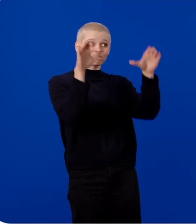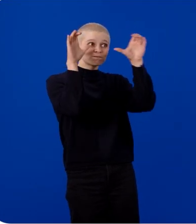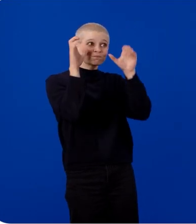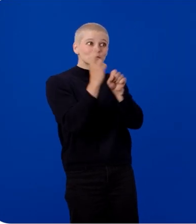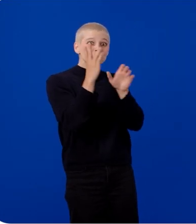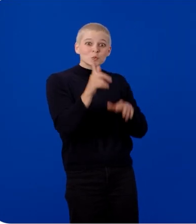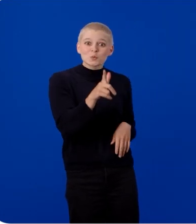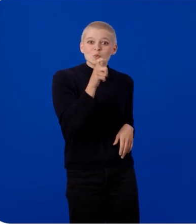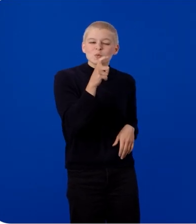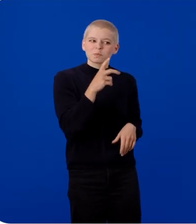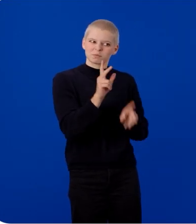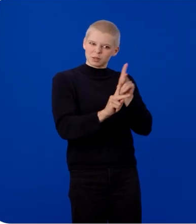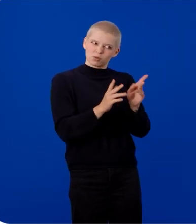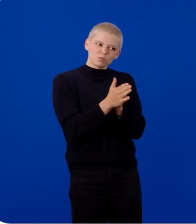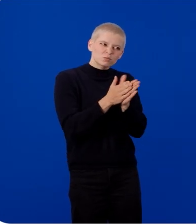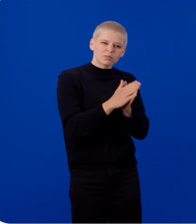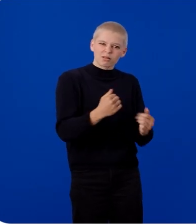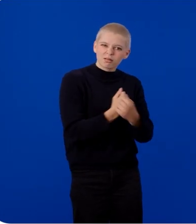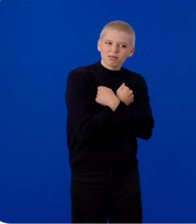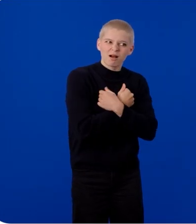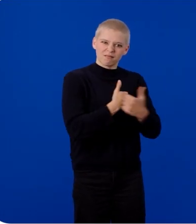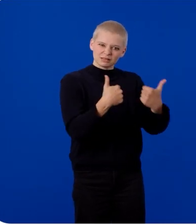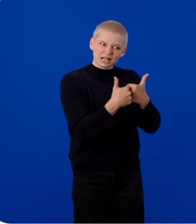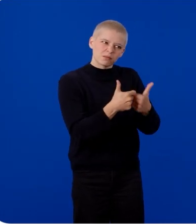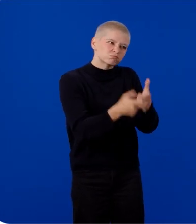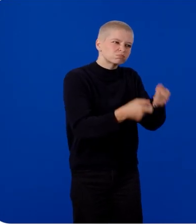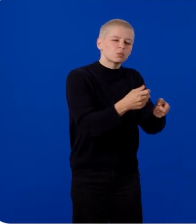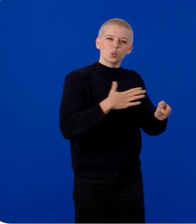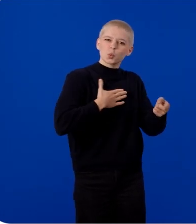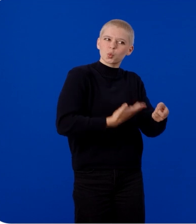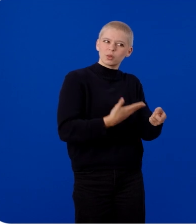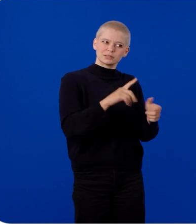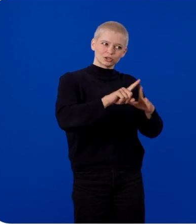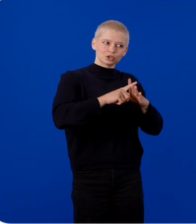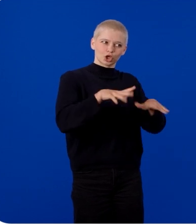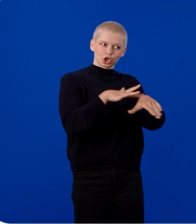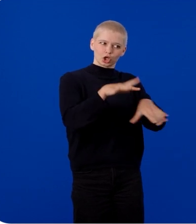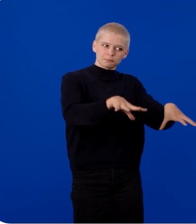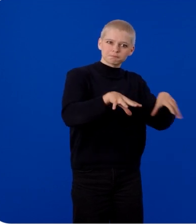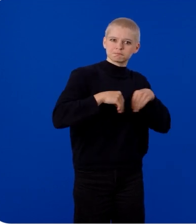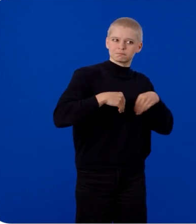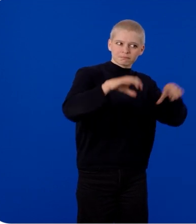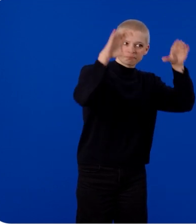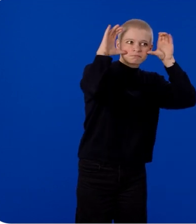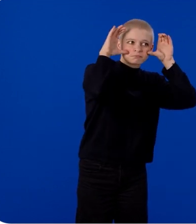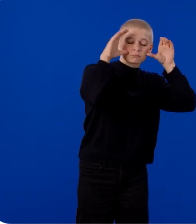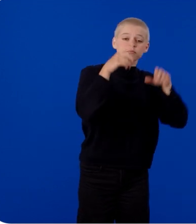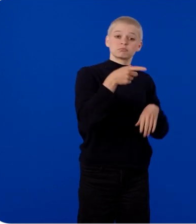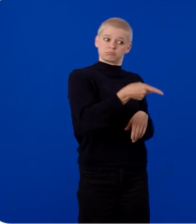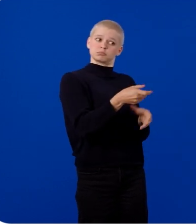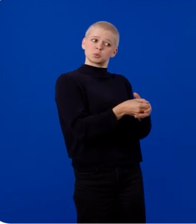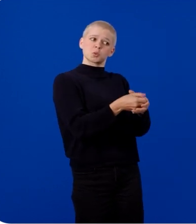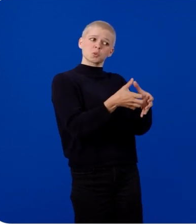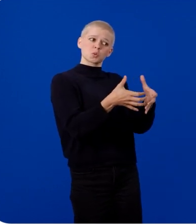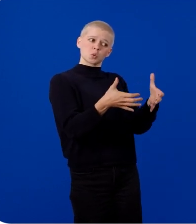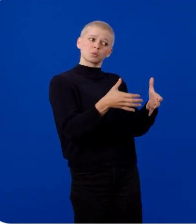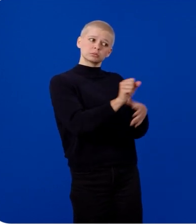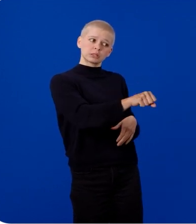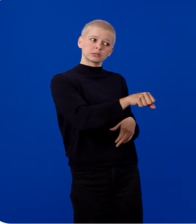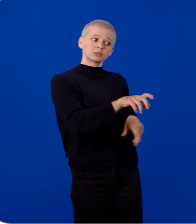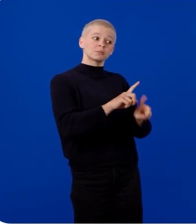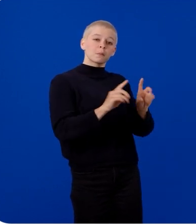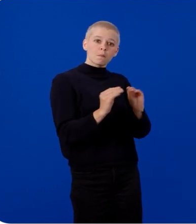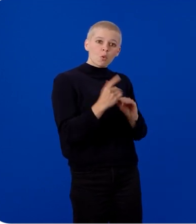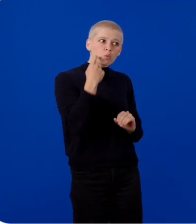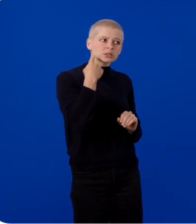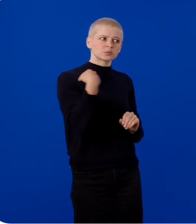by hardcore gamers and VR early adopters. While we are still seeing growth in this traditional audience, more recently, we